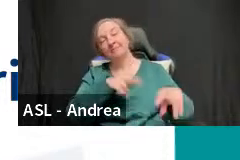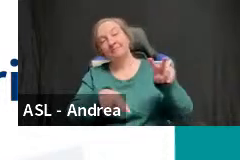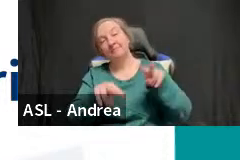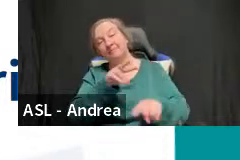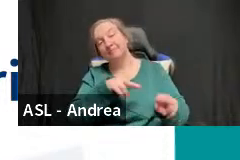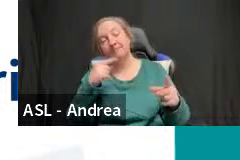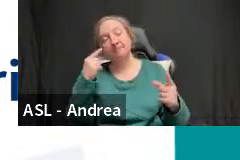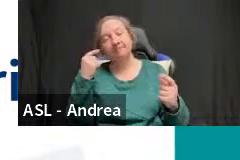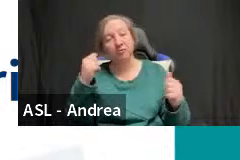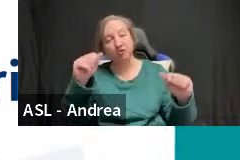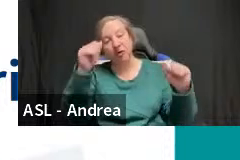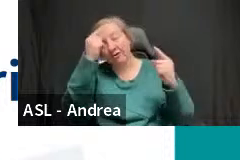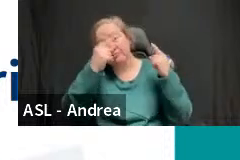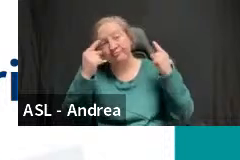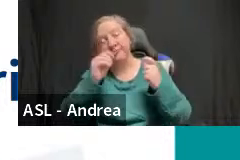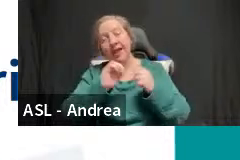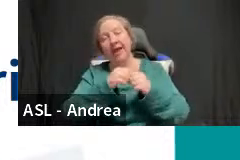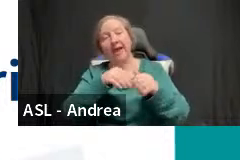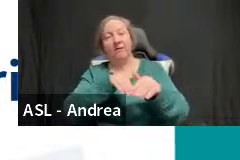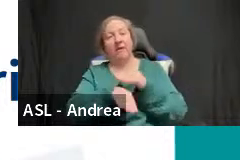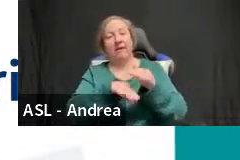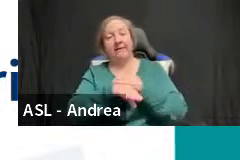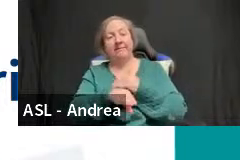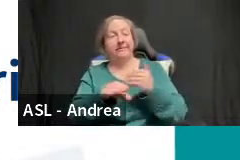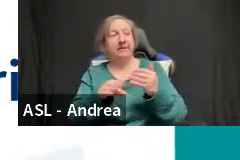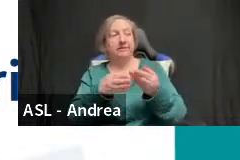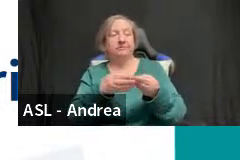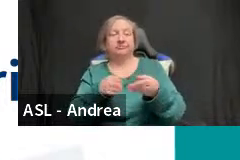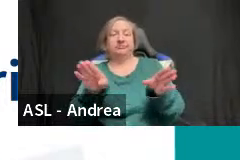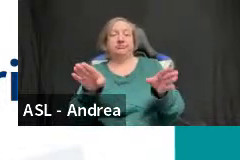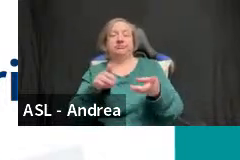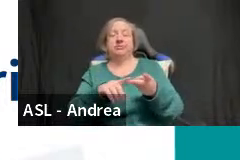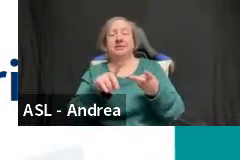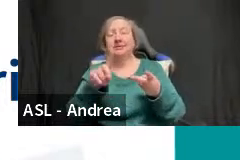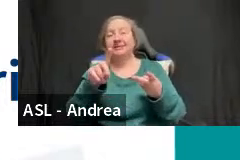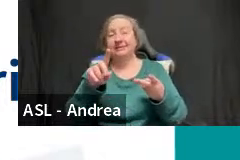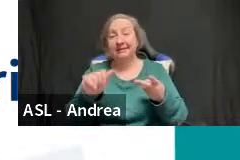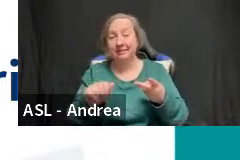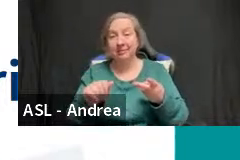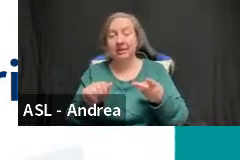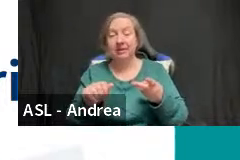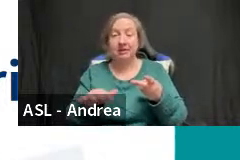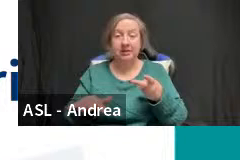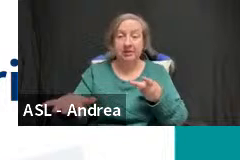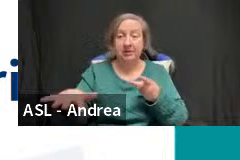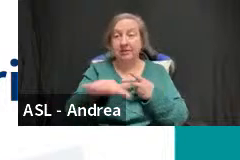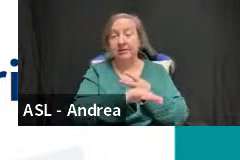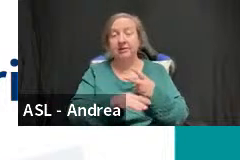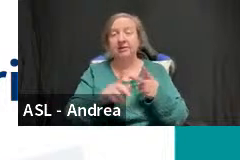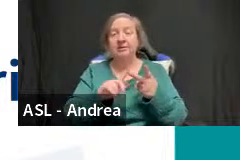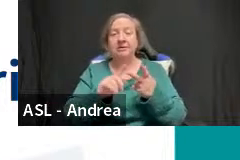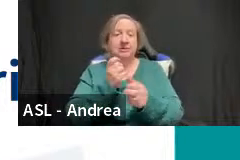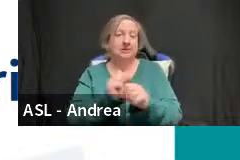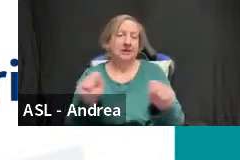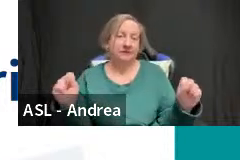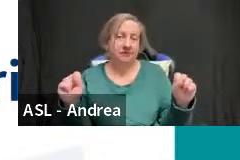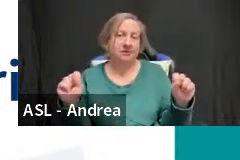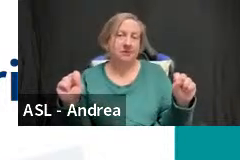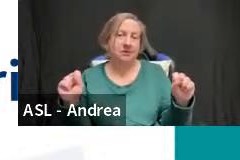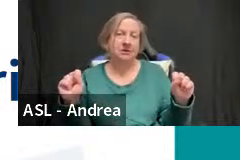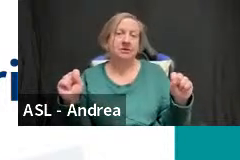consider overall access, visibility of the station, and really safety. You'll